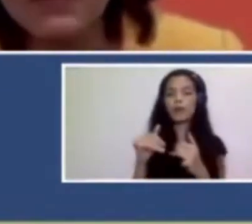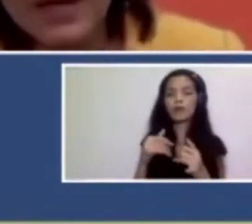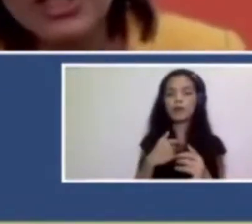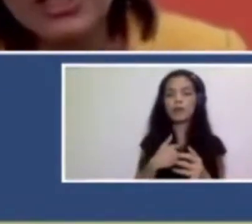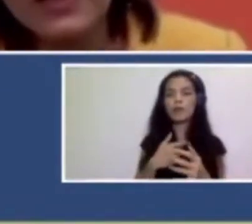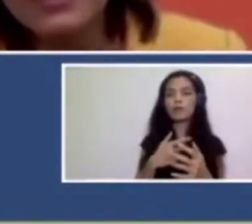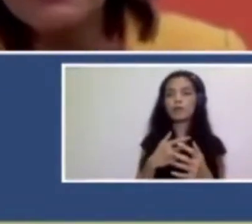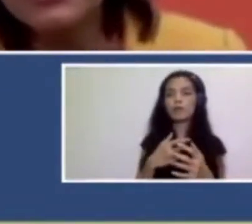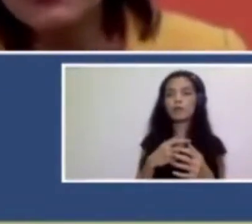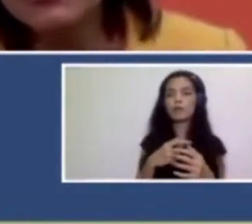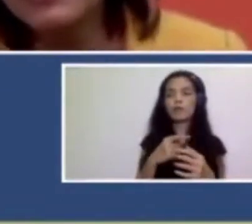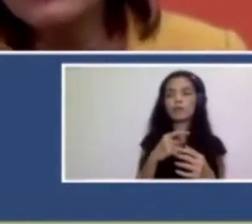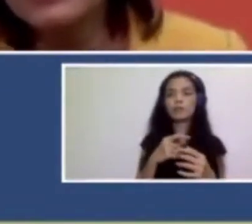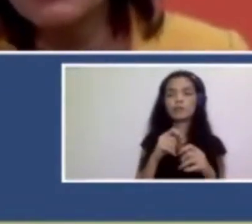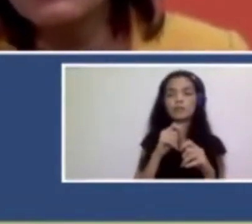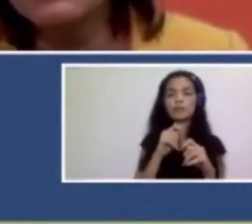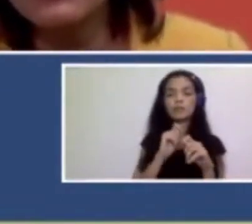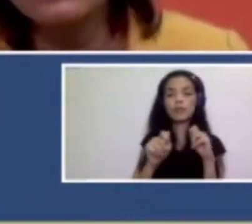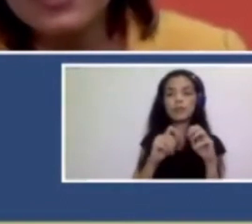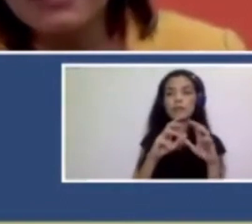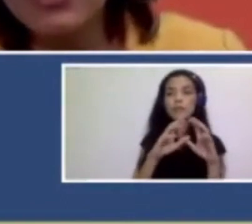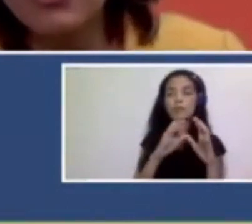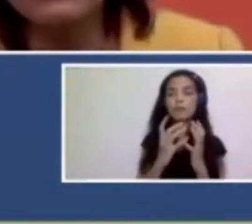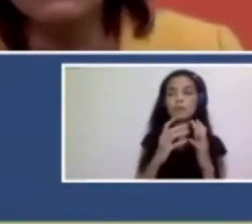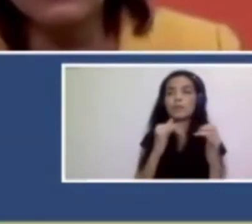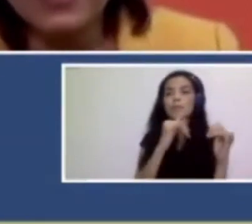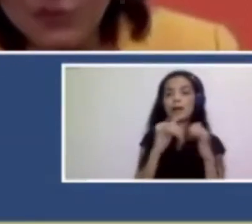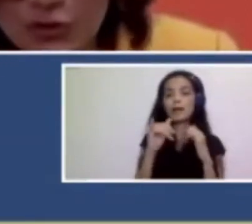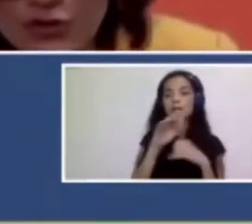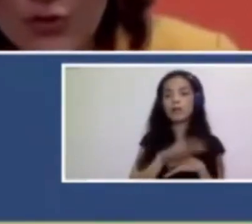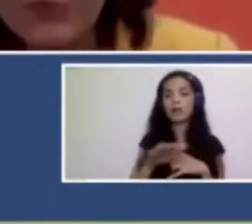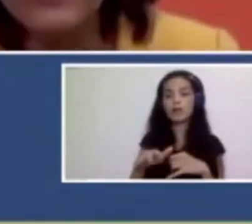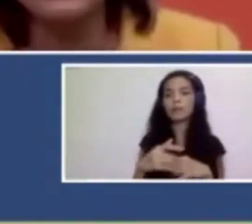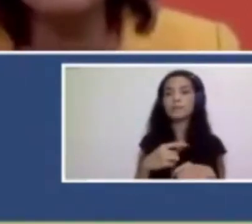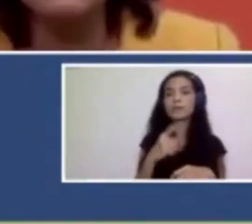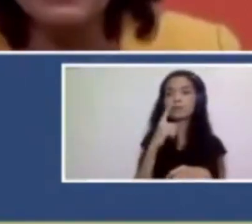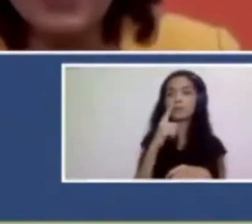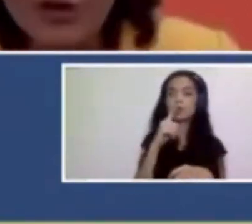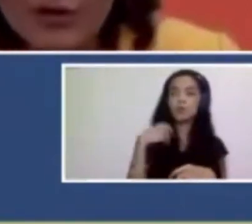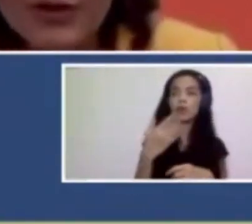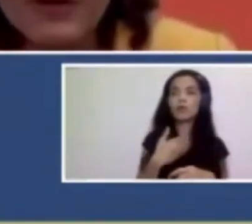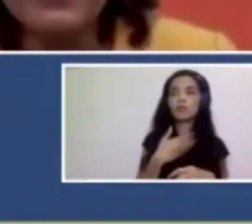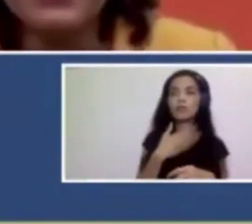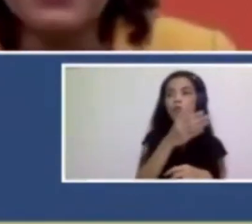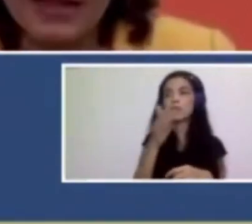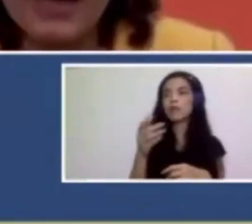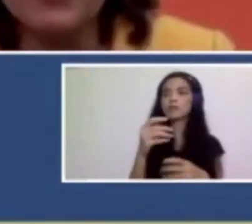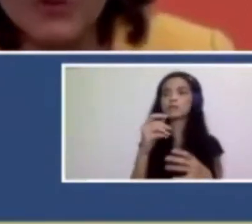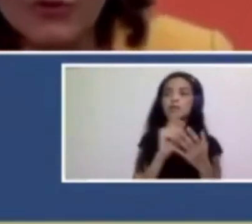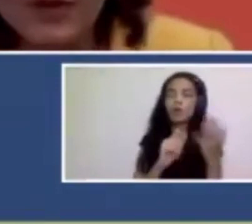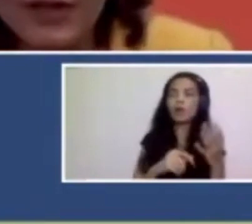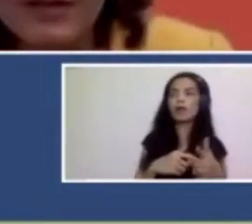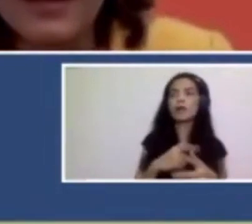toys for blind children, but it took me like 6 months to understand, coming to the schools to work with them, coming with the families that allow